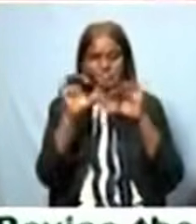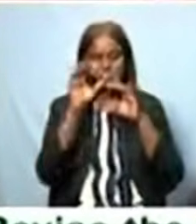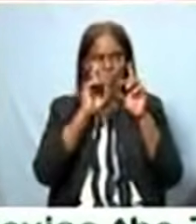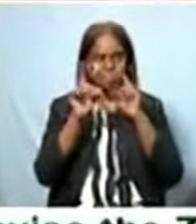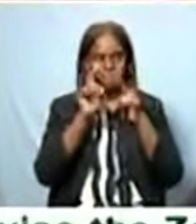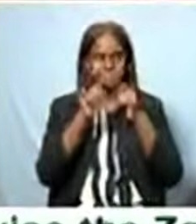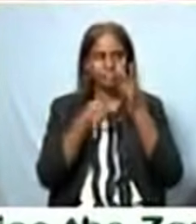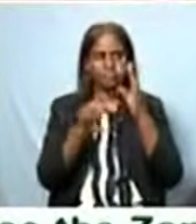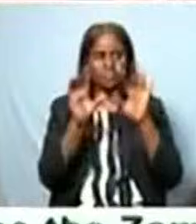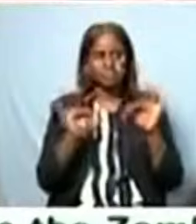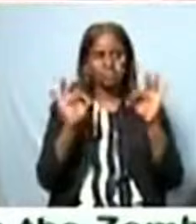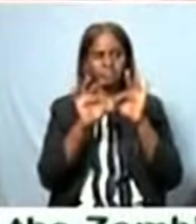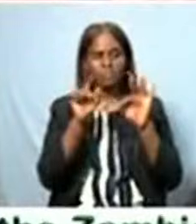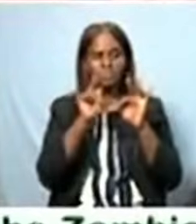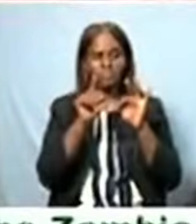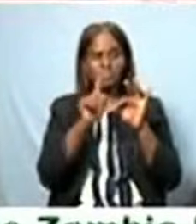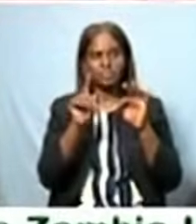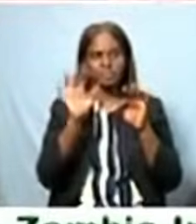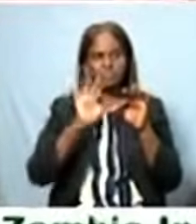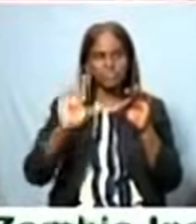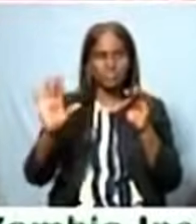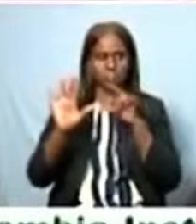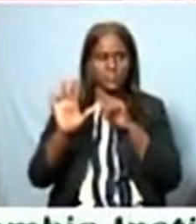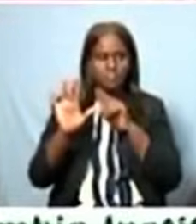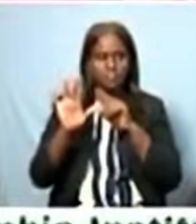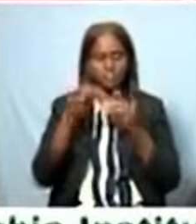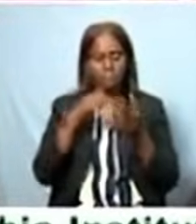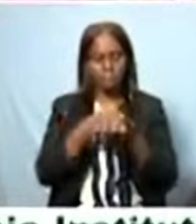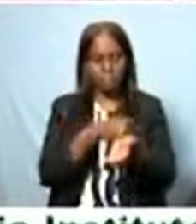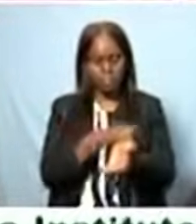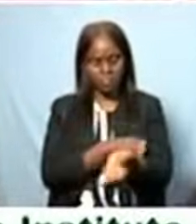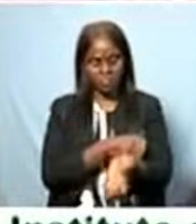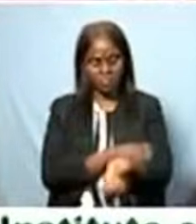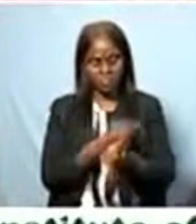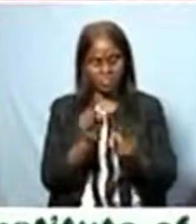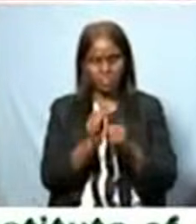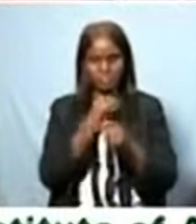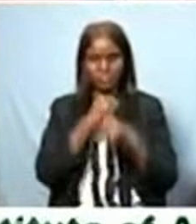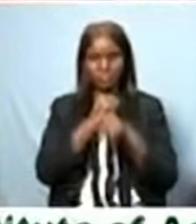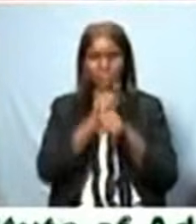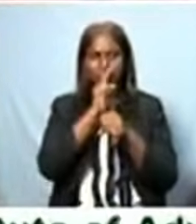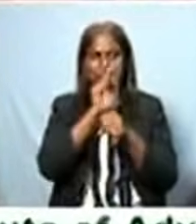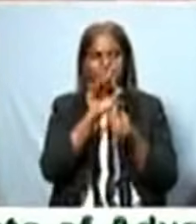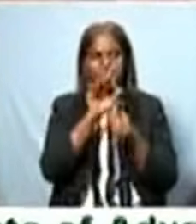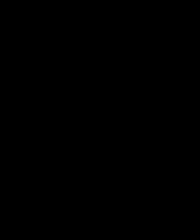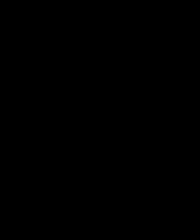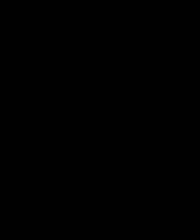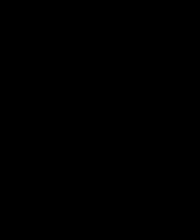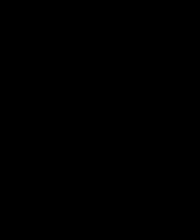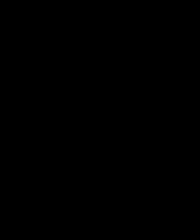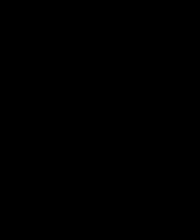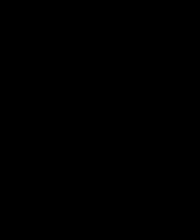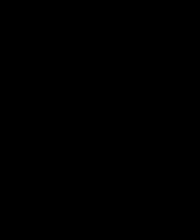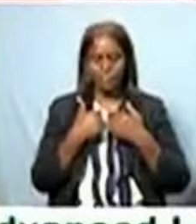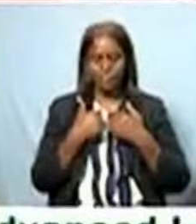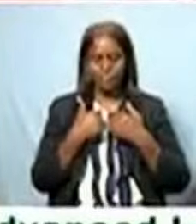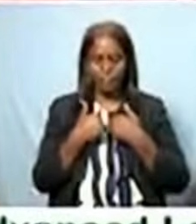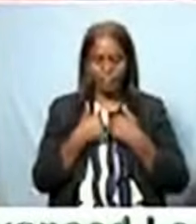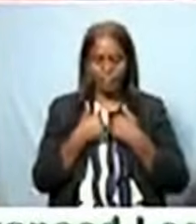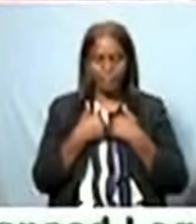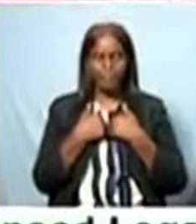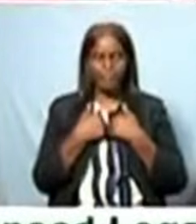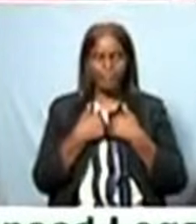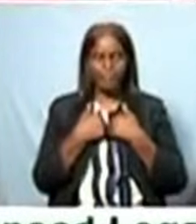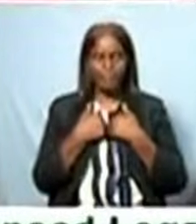is important that a bar examination is to ensure that every person who